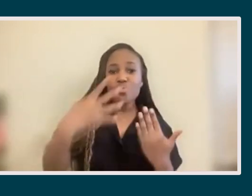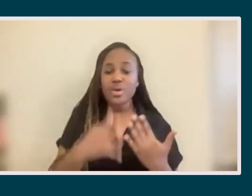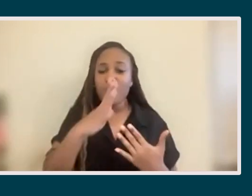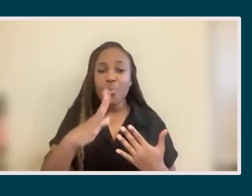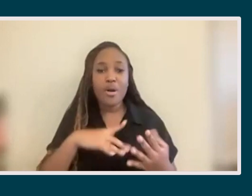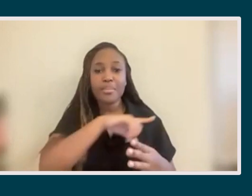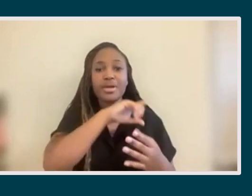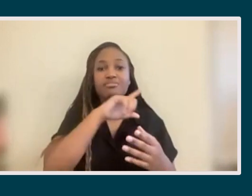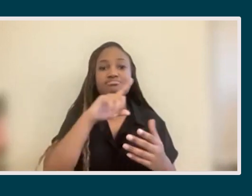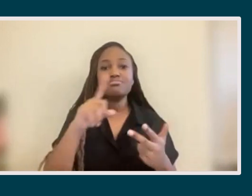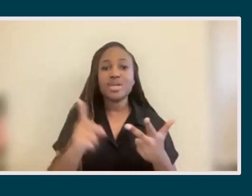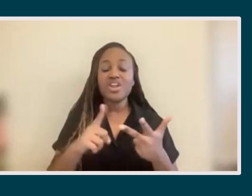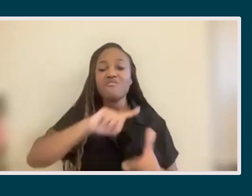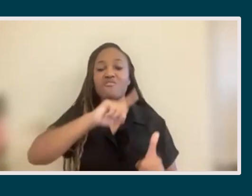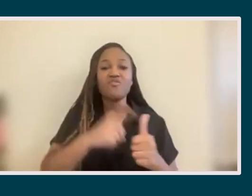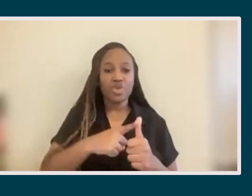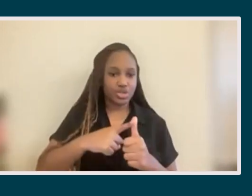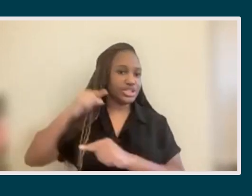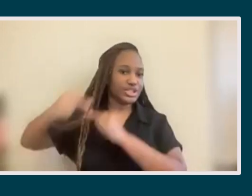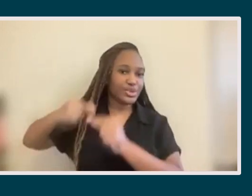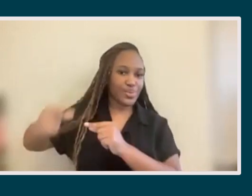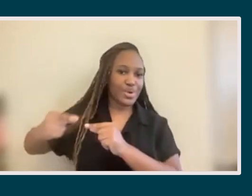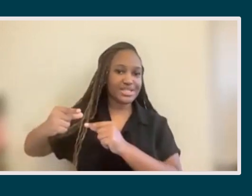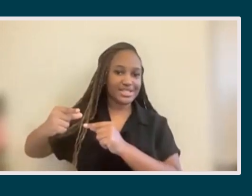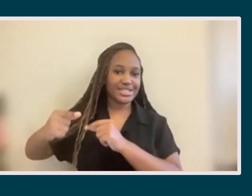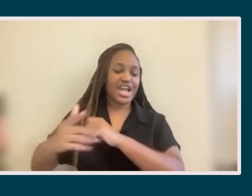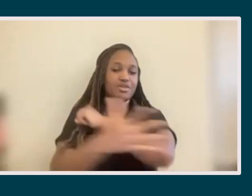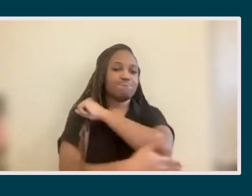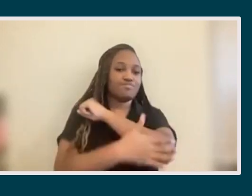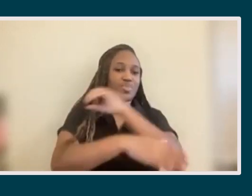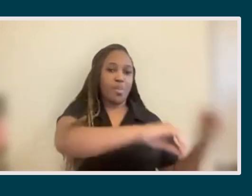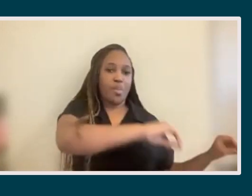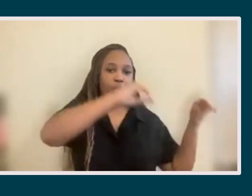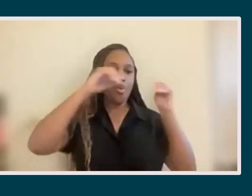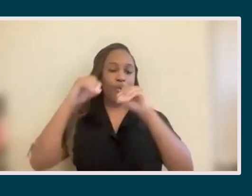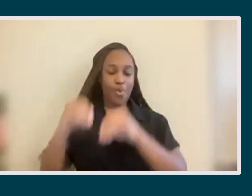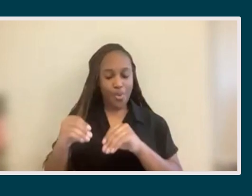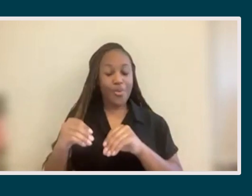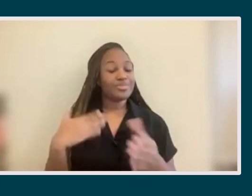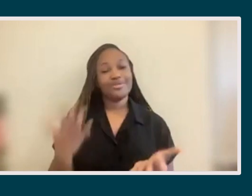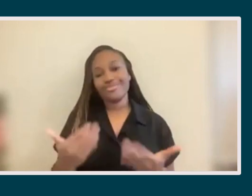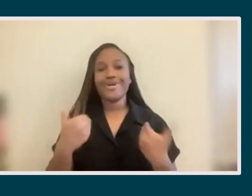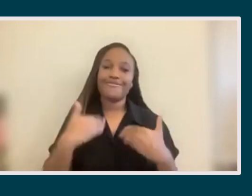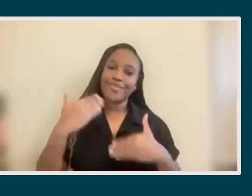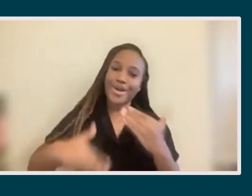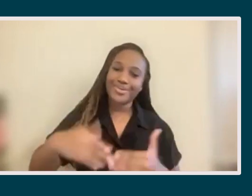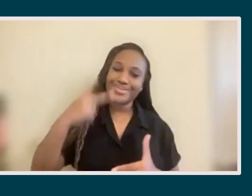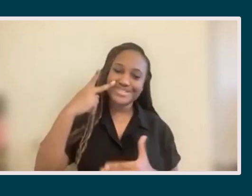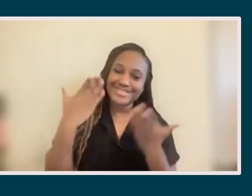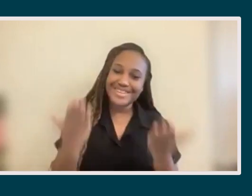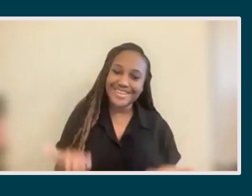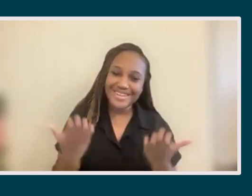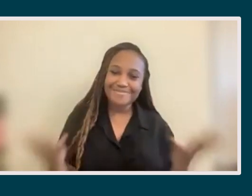co-founders of this company. Progress, even if you don't want it, is happening. Happy